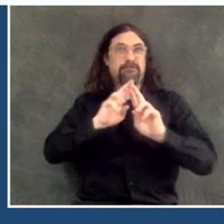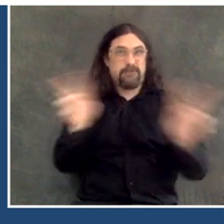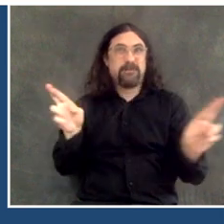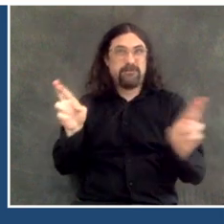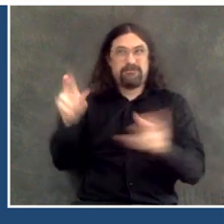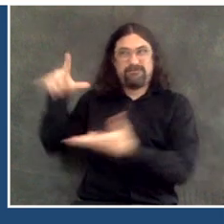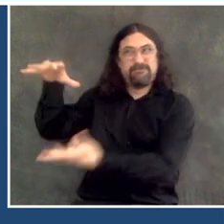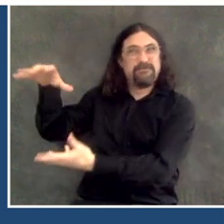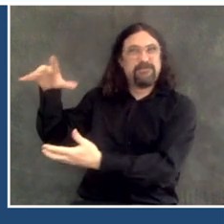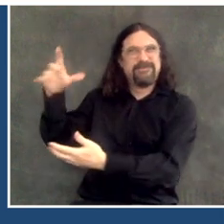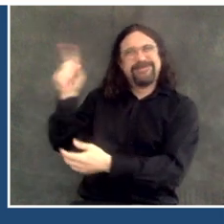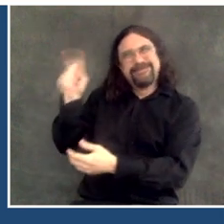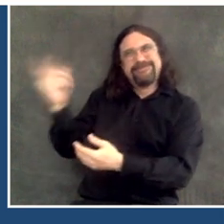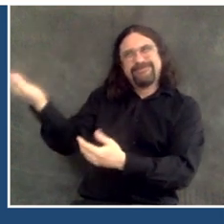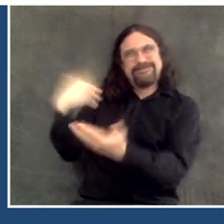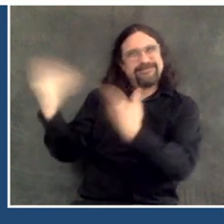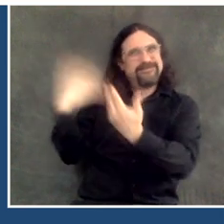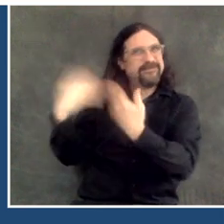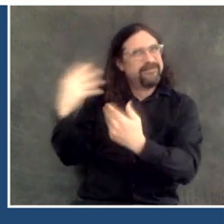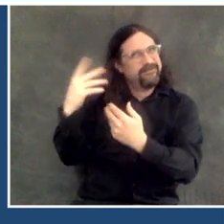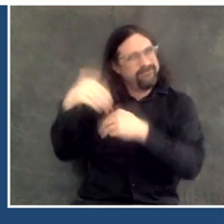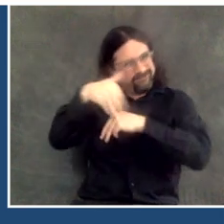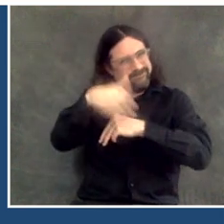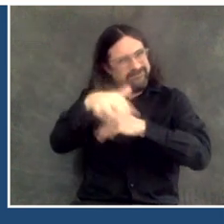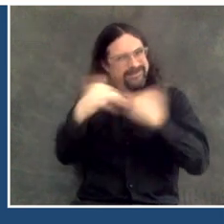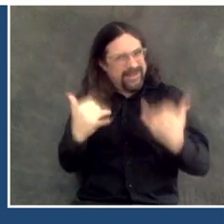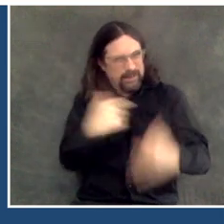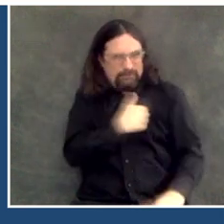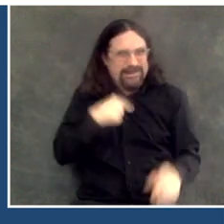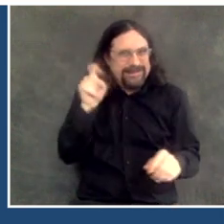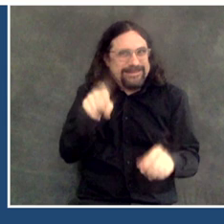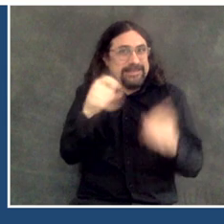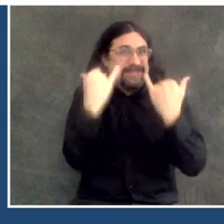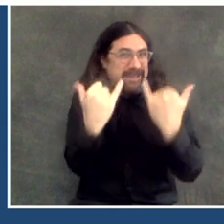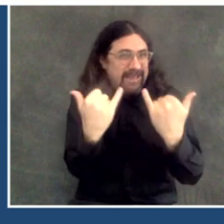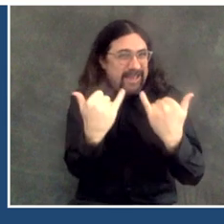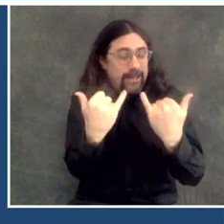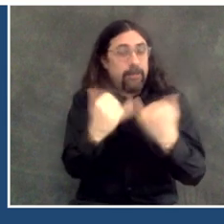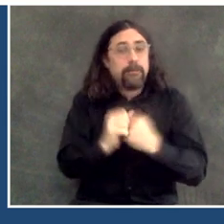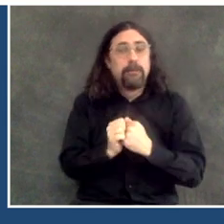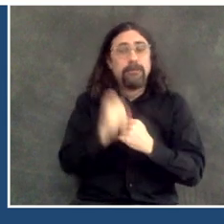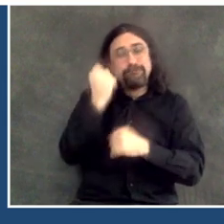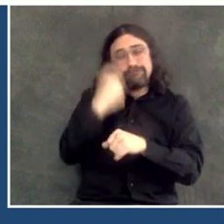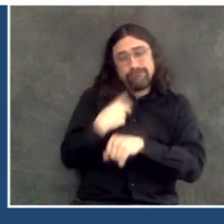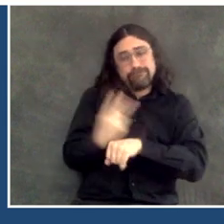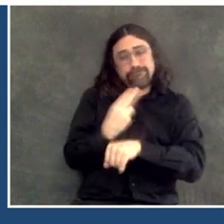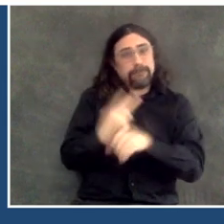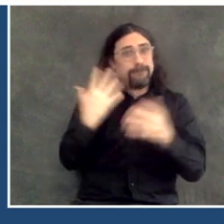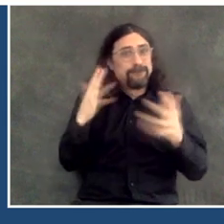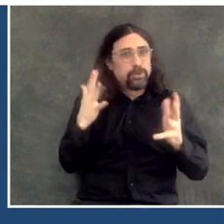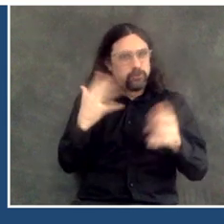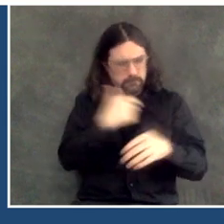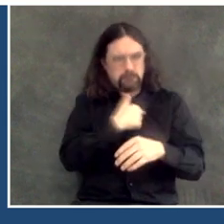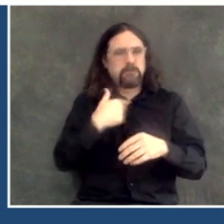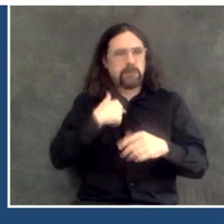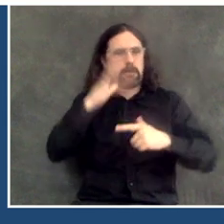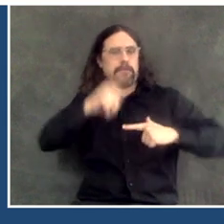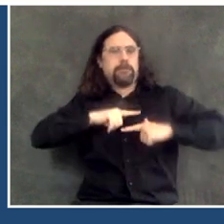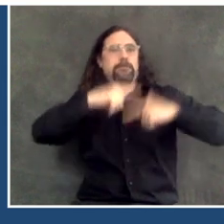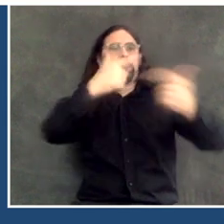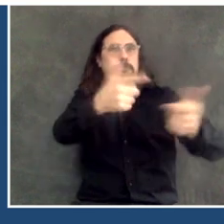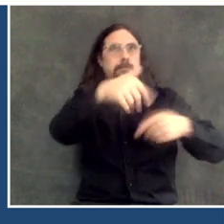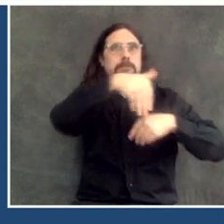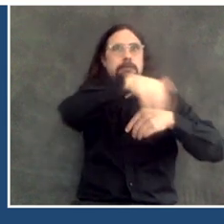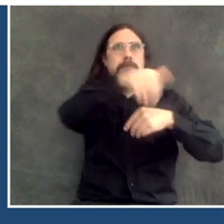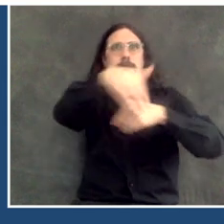country that does. The New York State stockpile, the best of our information at this point, there's about 2,000 left in that stockpile. Again, I understand the